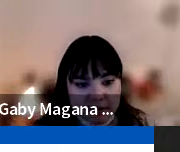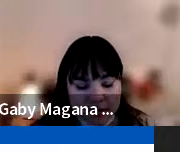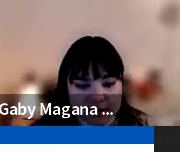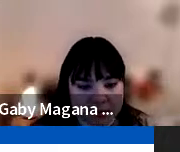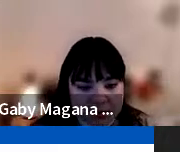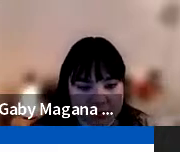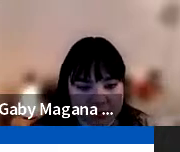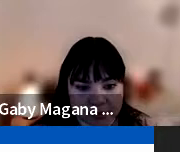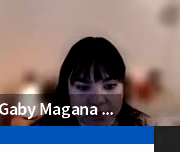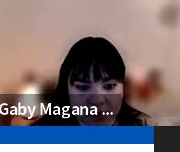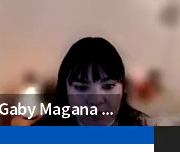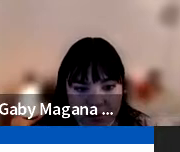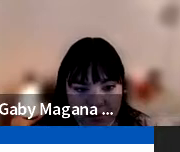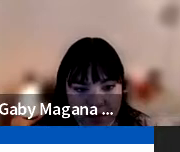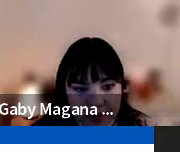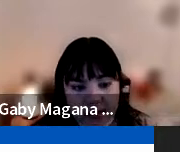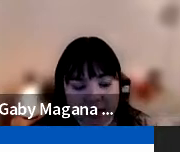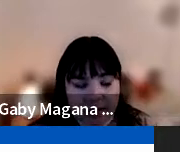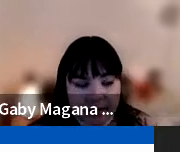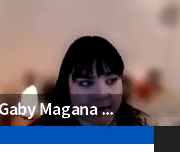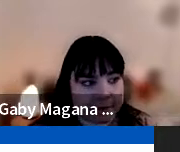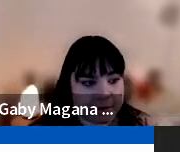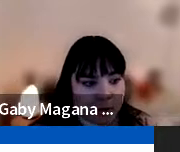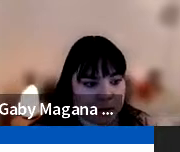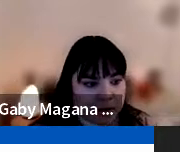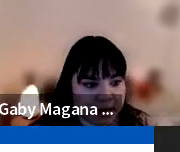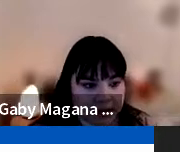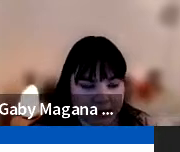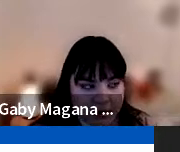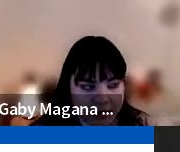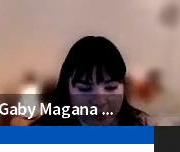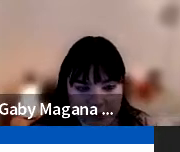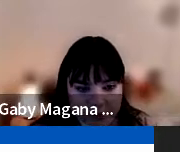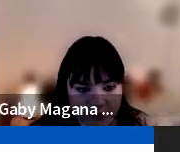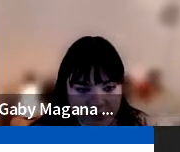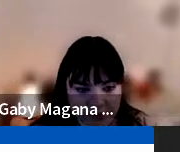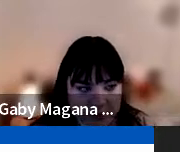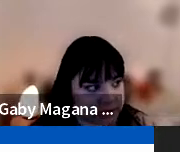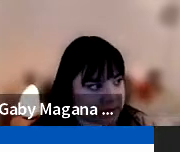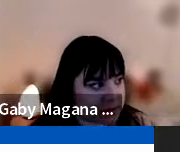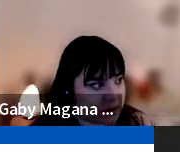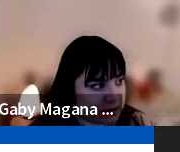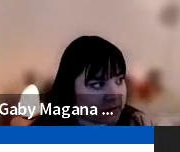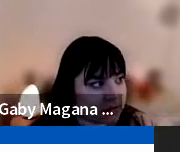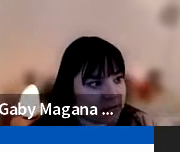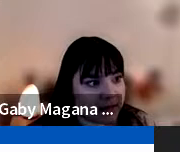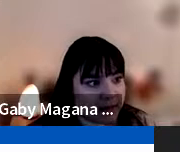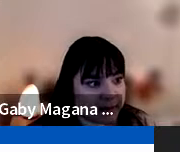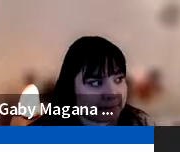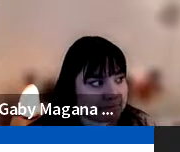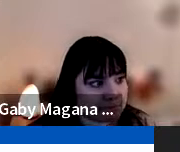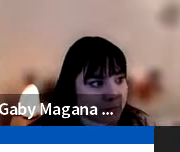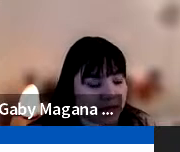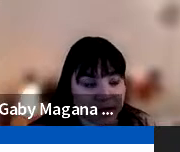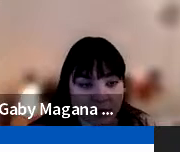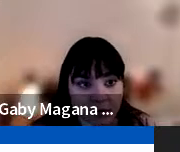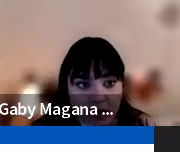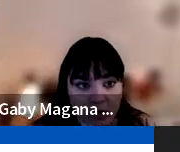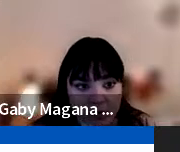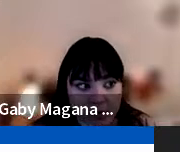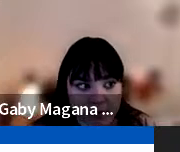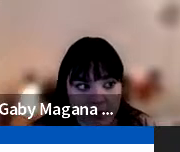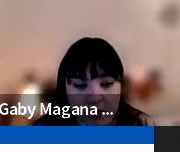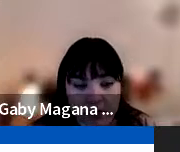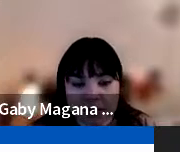stay on mute. This helps to reduce any feedback or any audio interference during the call. If